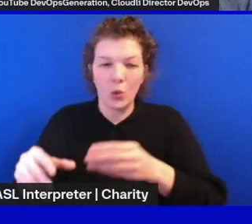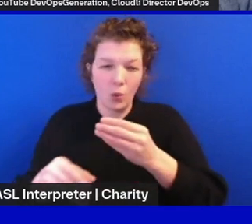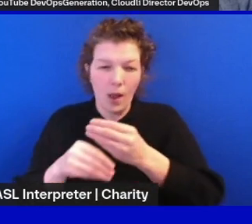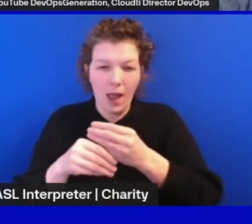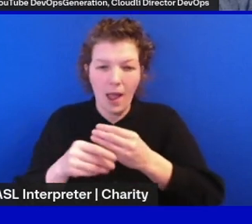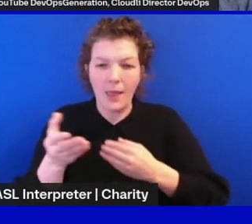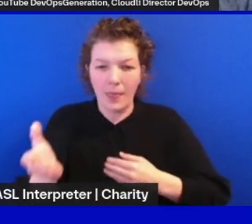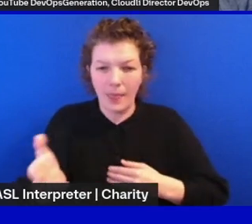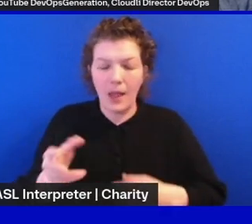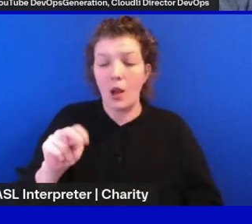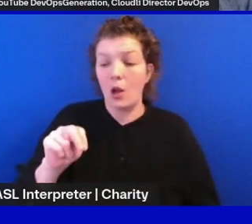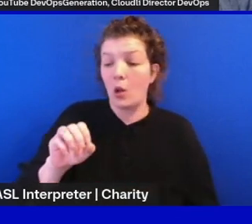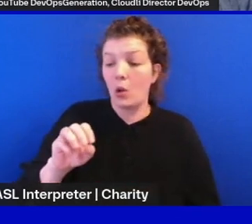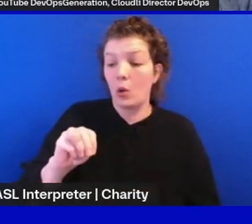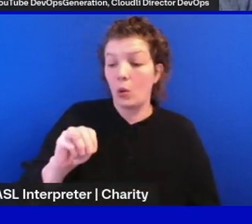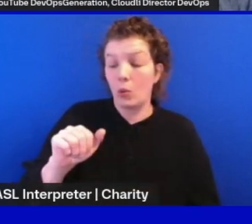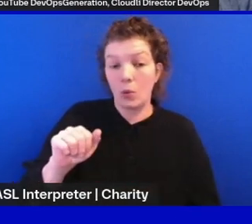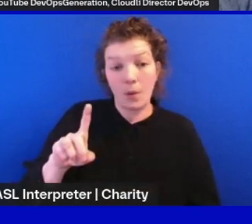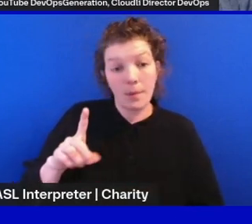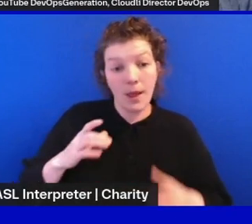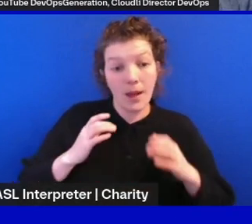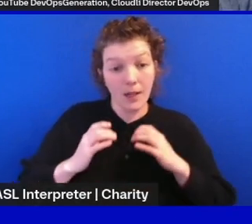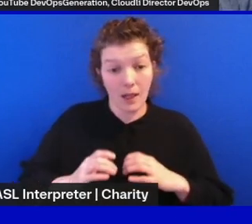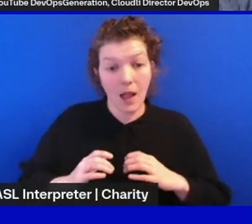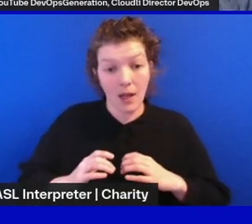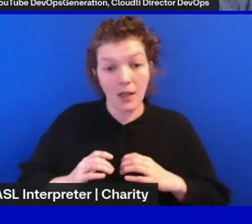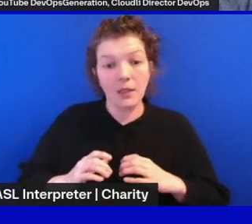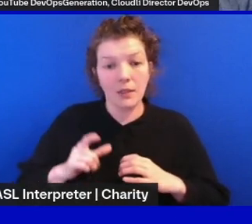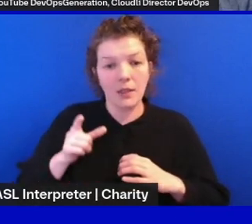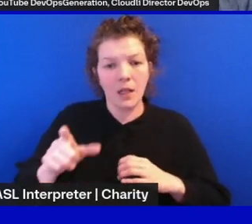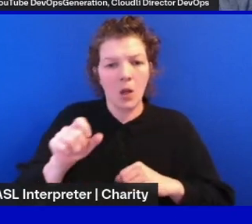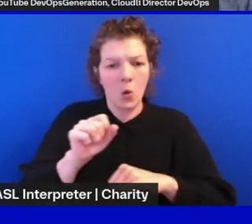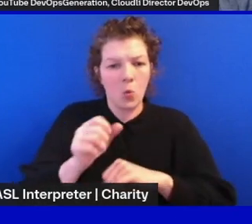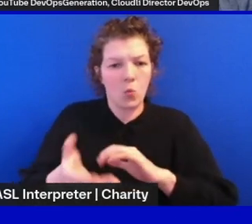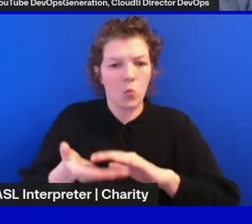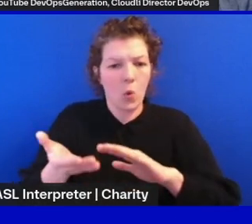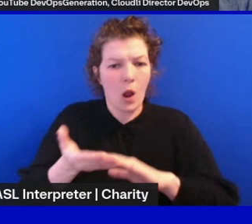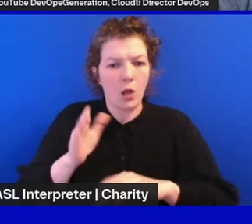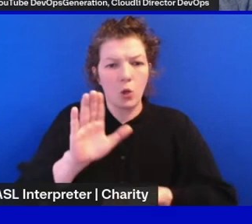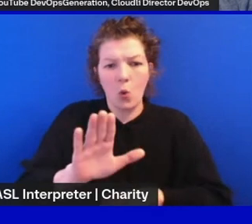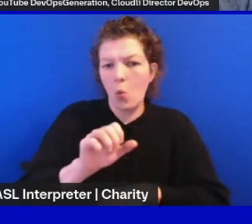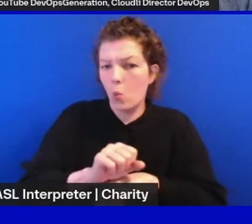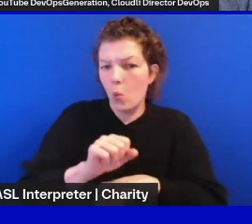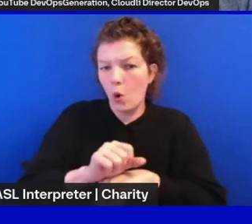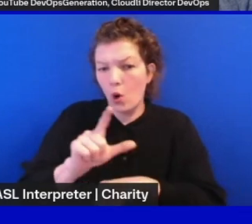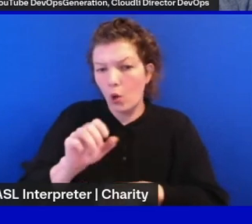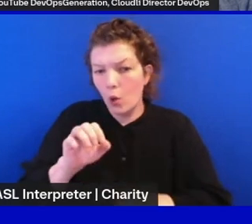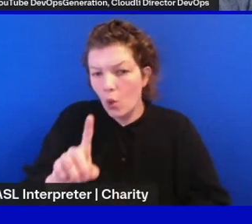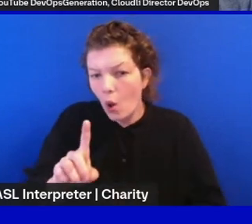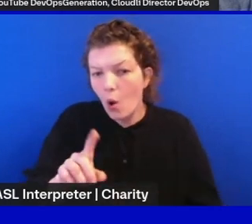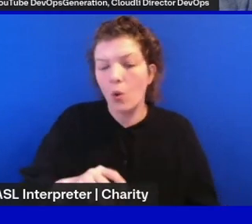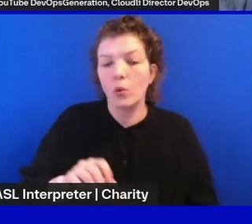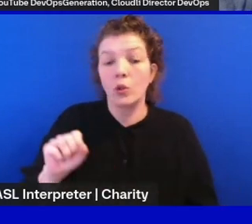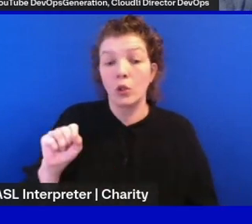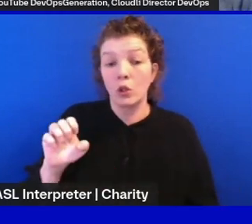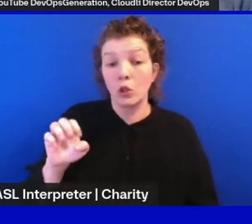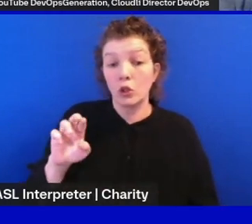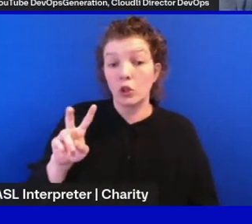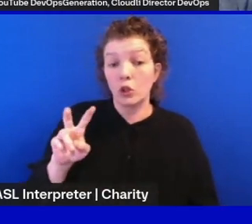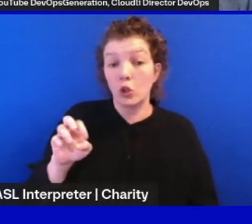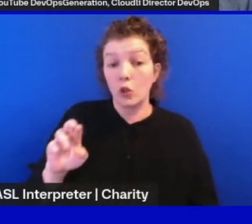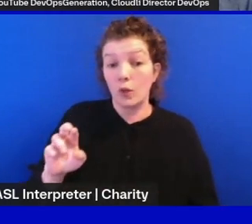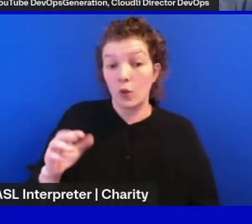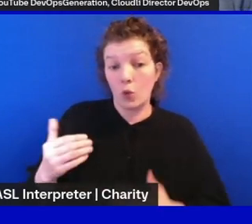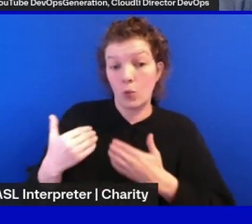Nomad clients are the nodes that are running your workload and not the servers, as the servers are responsible for tracking the state of the